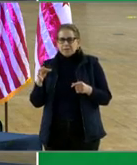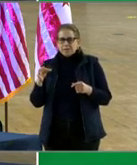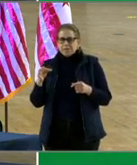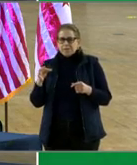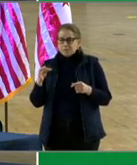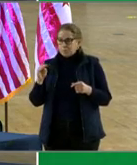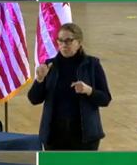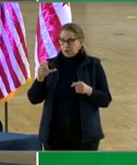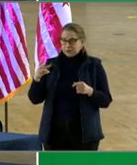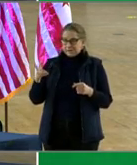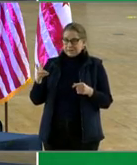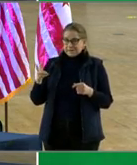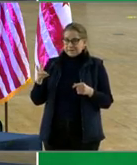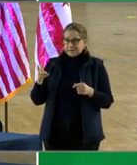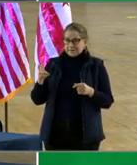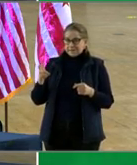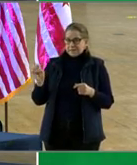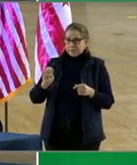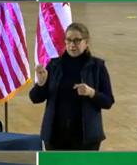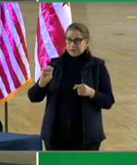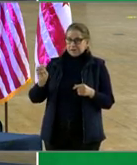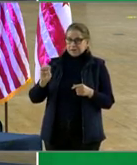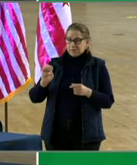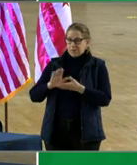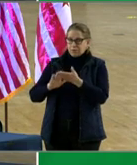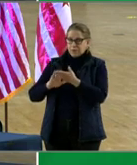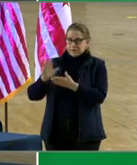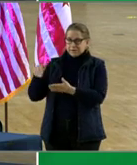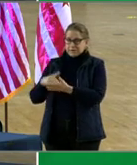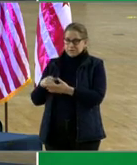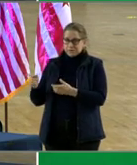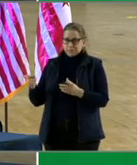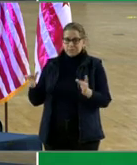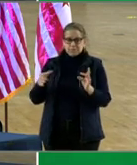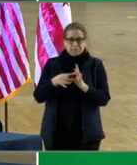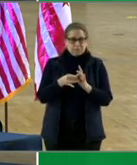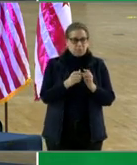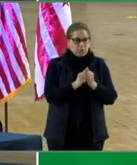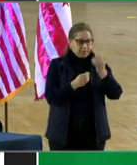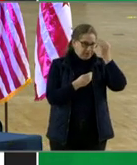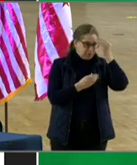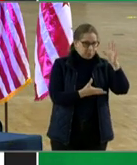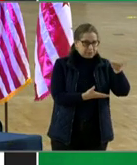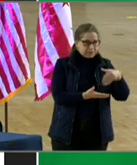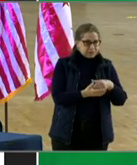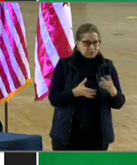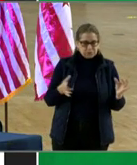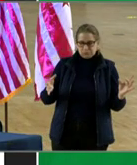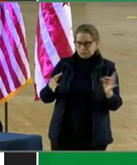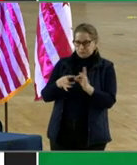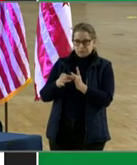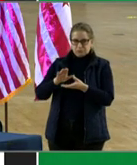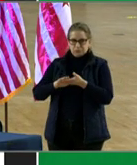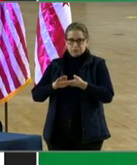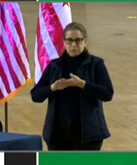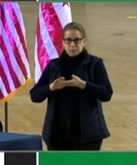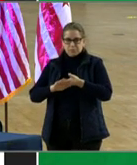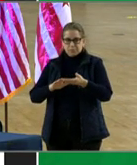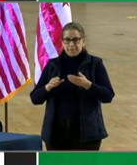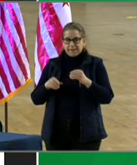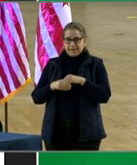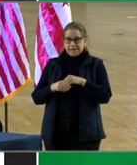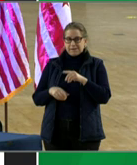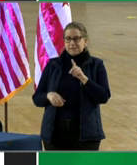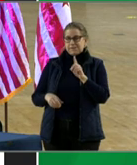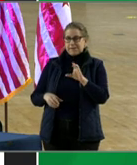Emergency Operations Center and our Joint Information Center have been activated at the DC Health Building. And the slide